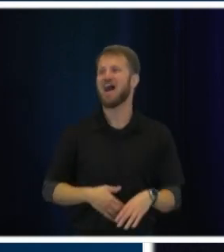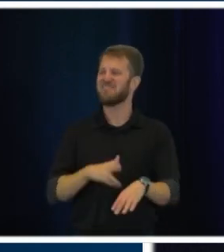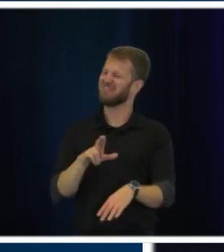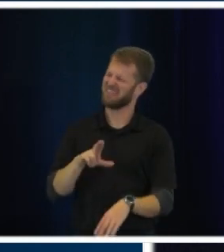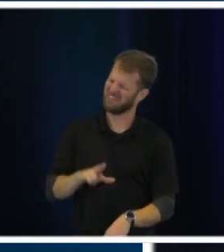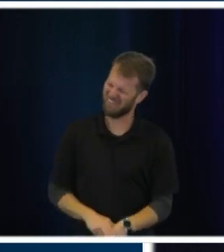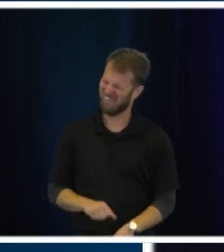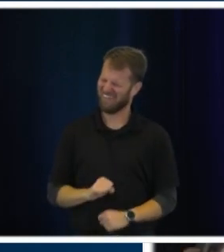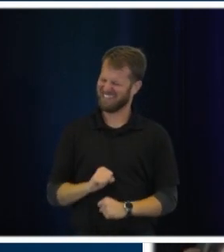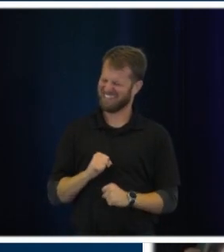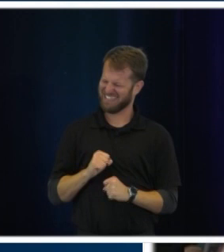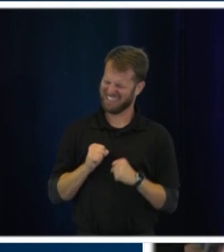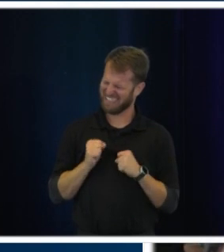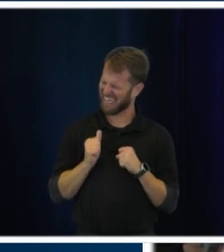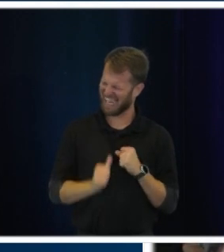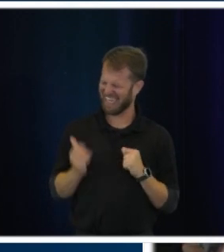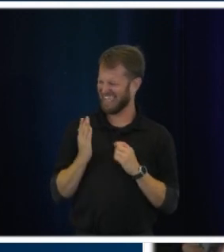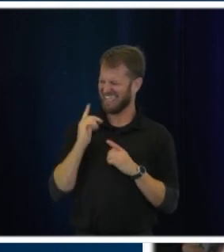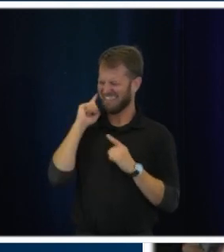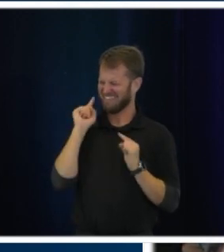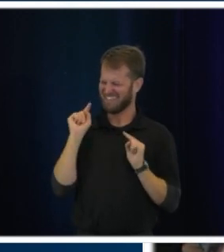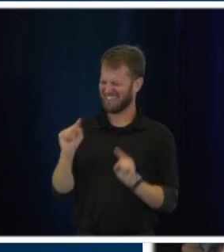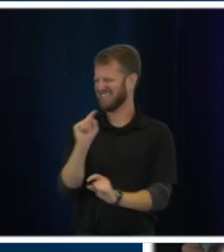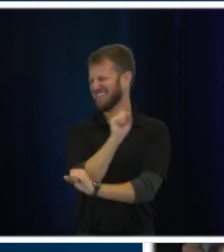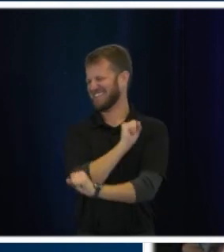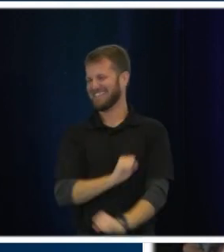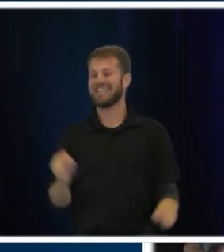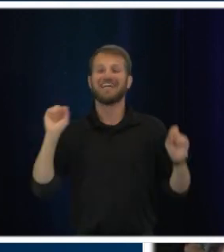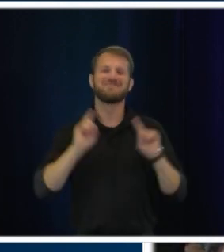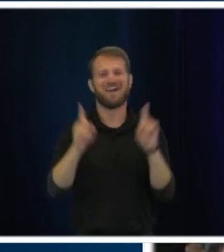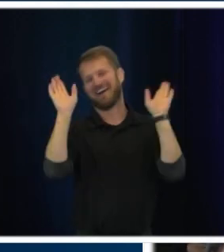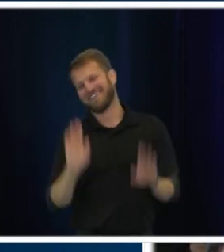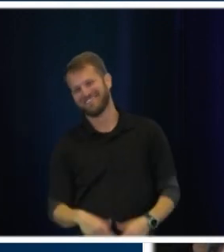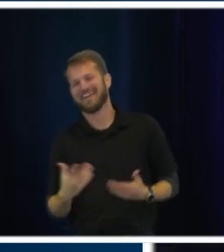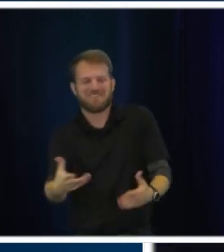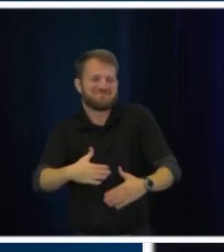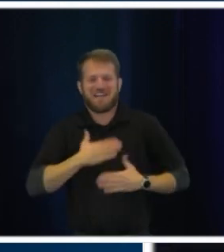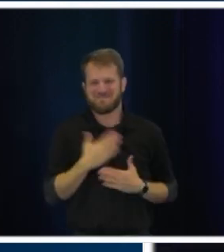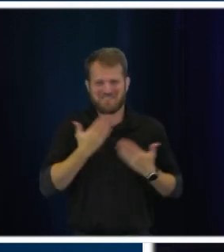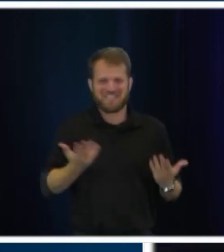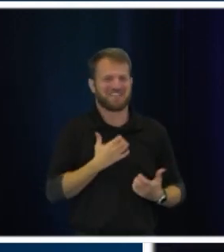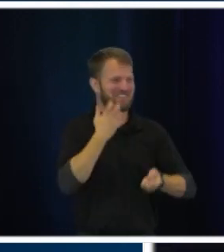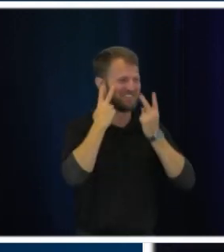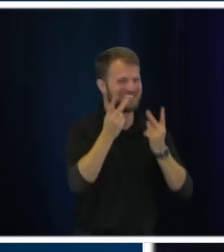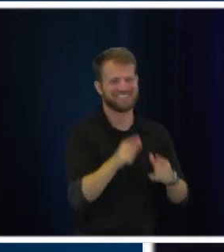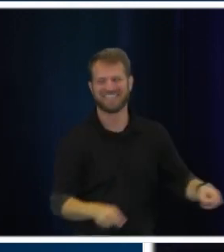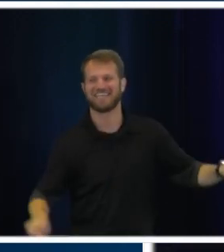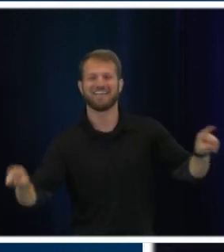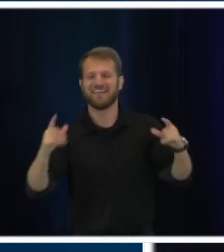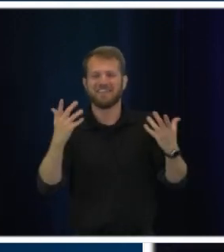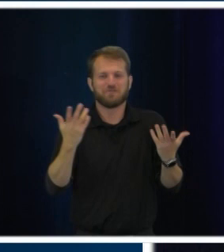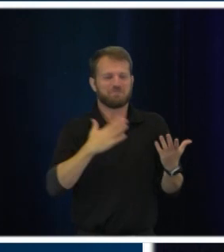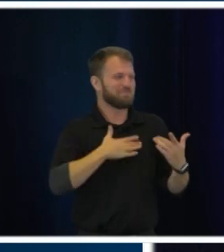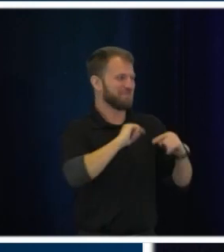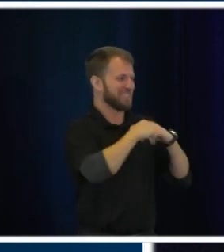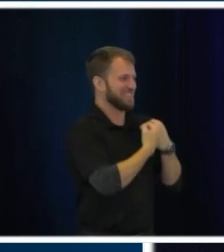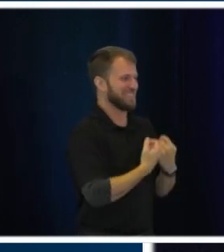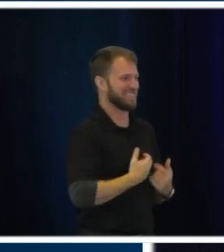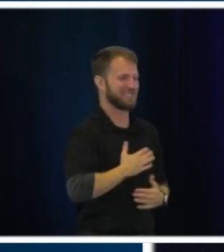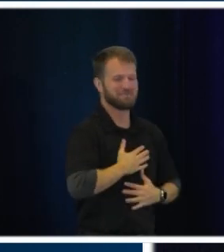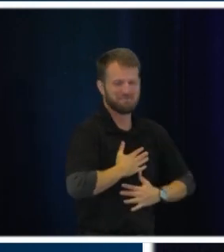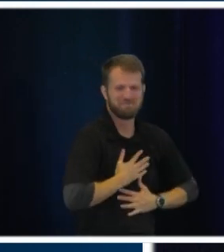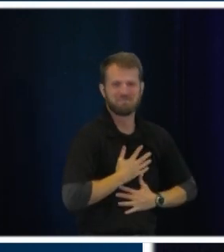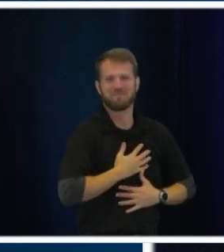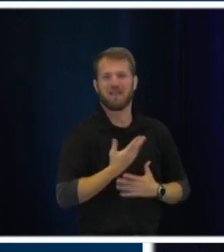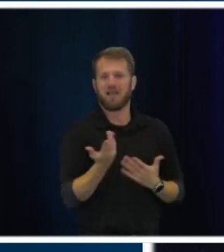you. But I'm here and I'm happy to be here. I'm happy to see all of you and I'm happy to have my team here. You're going to hear